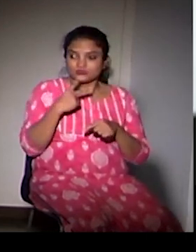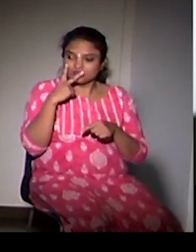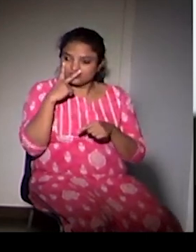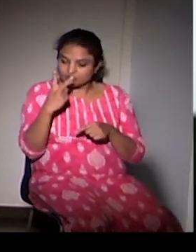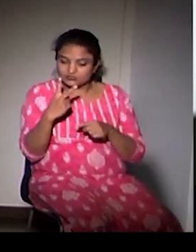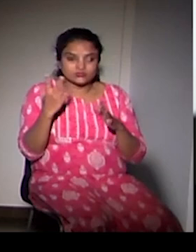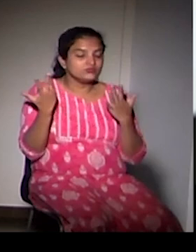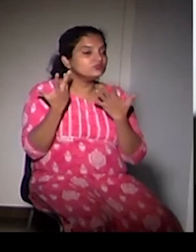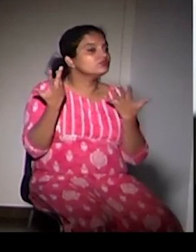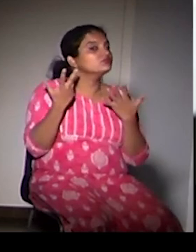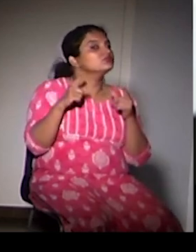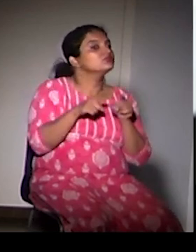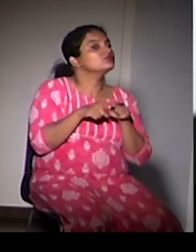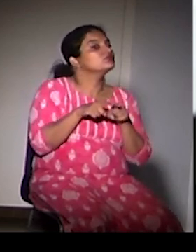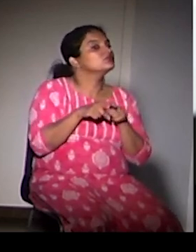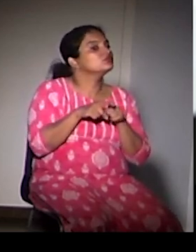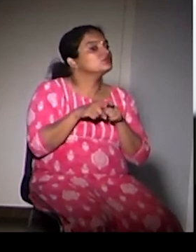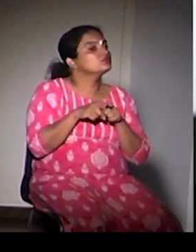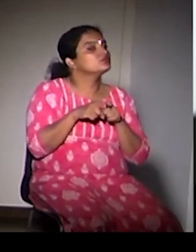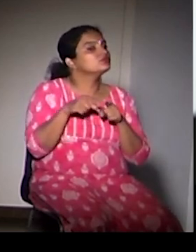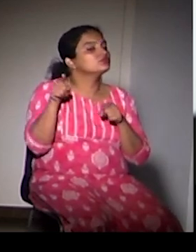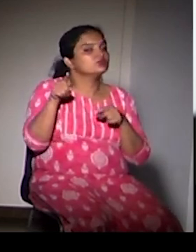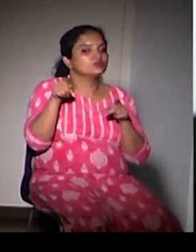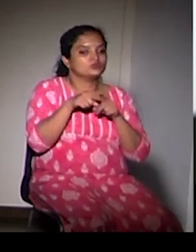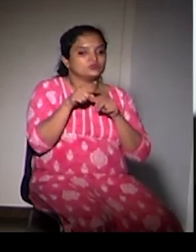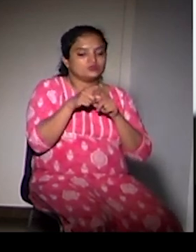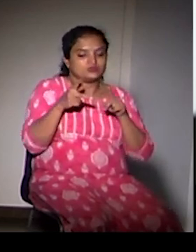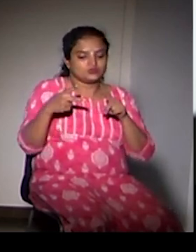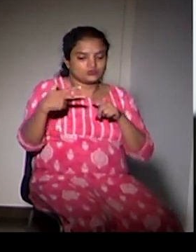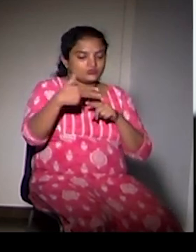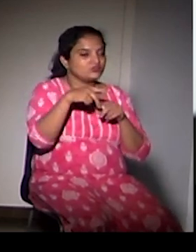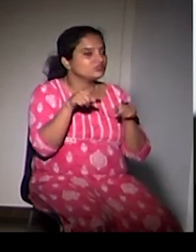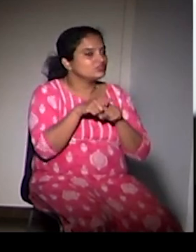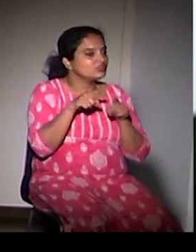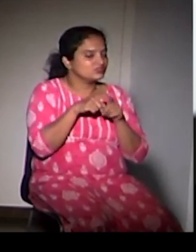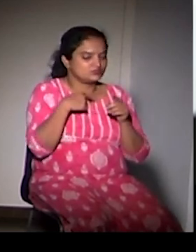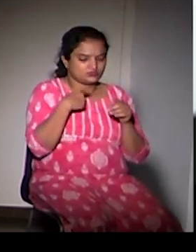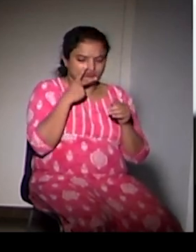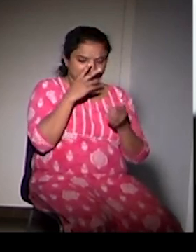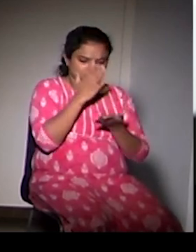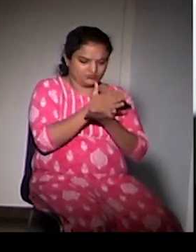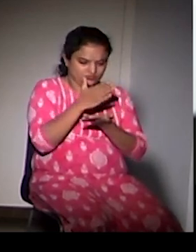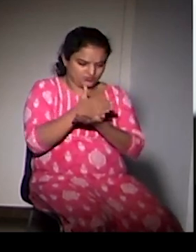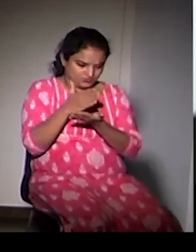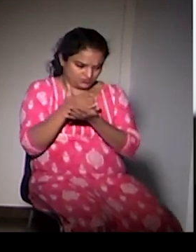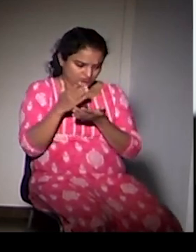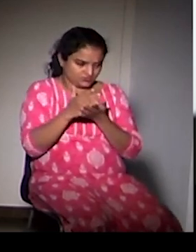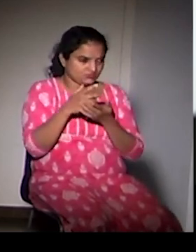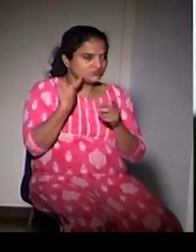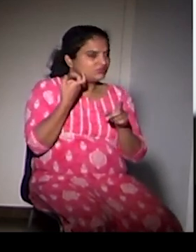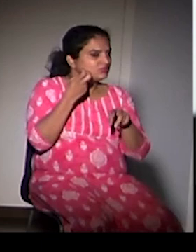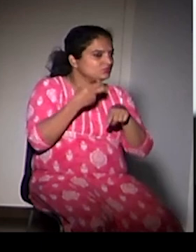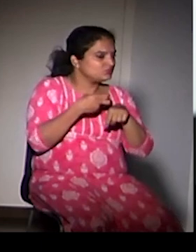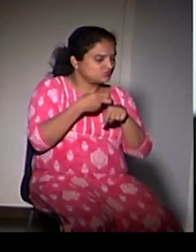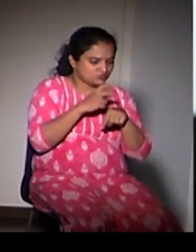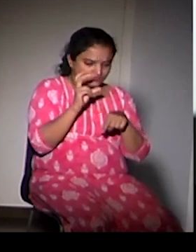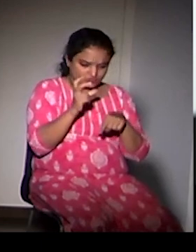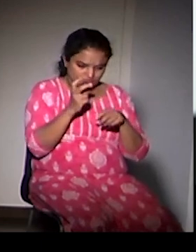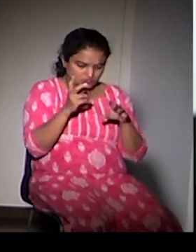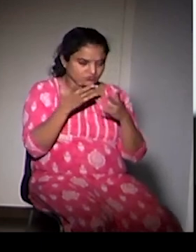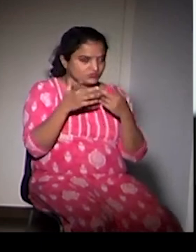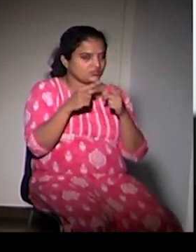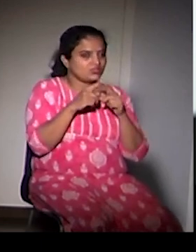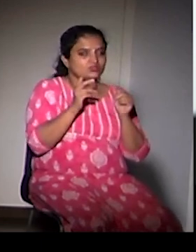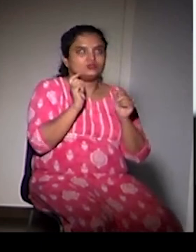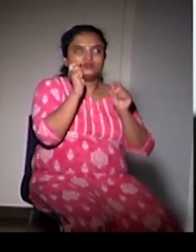the local craftsmen were primarily cutting stonemasonry and